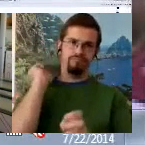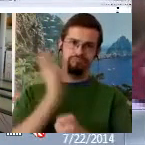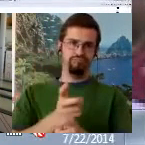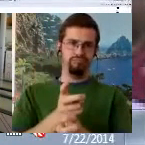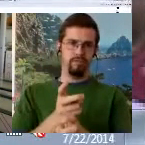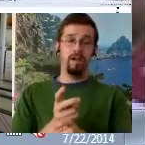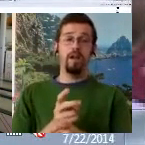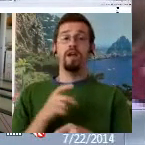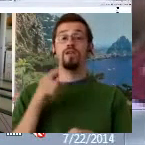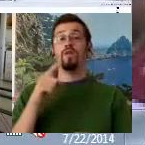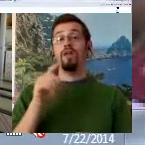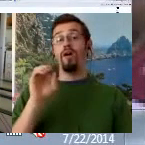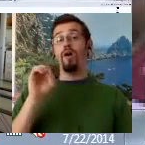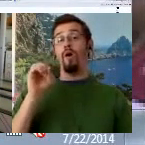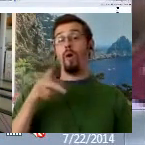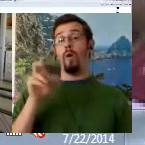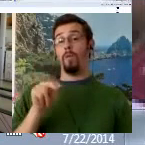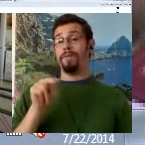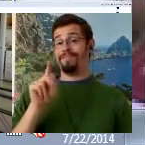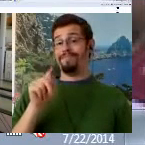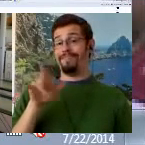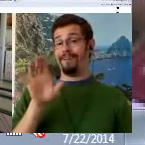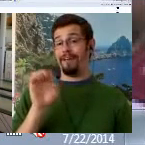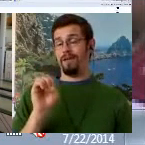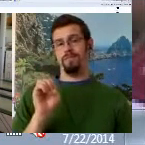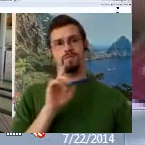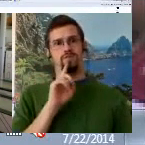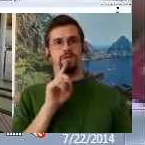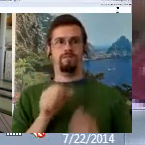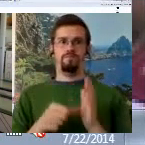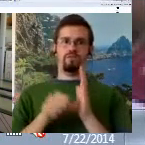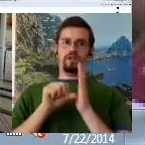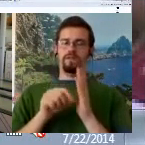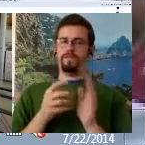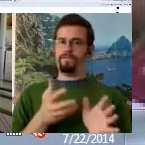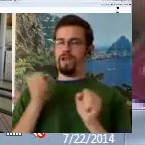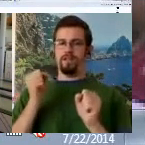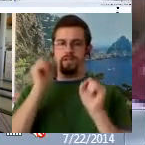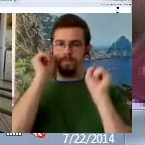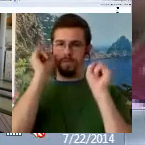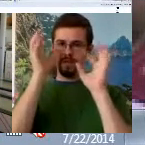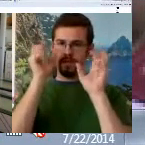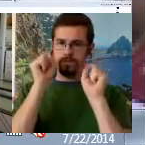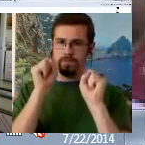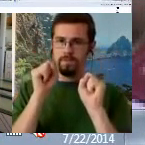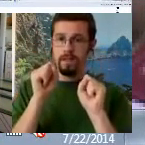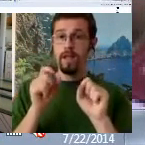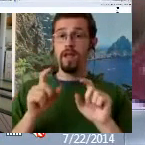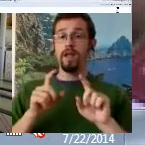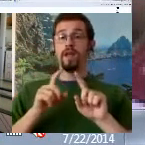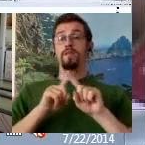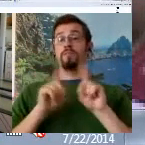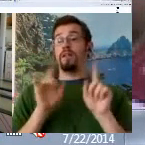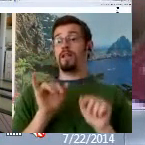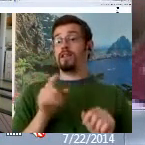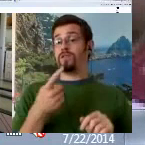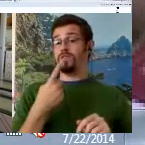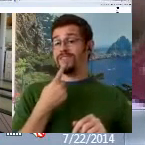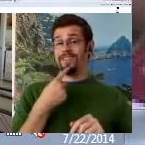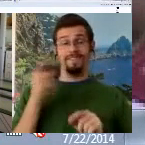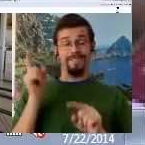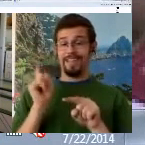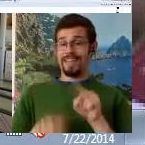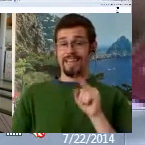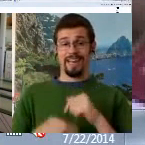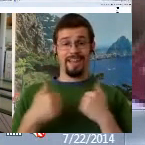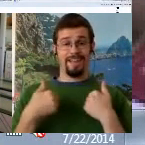is OpenType, I'm impressed. Let me tell you, it's so fast and amazing. But as you said, they can't do two color. Is